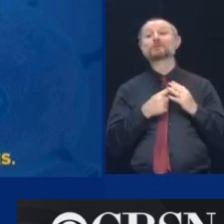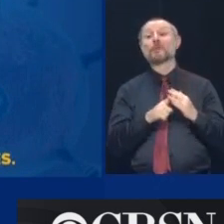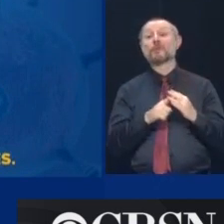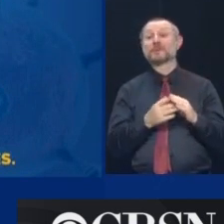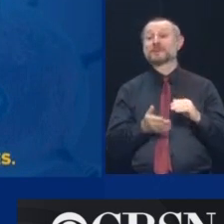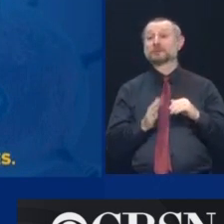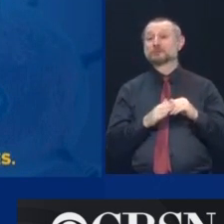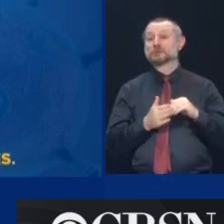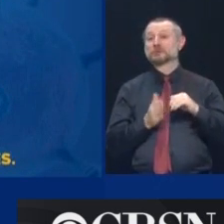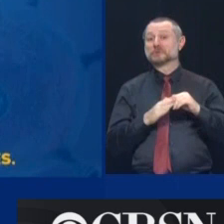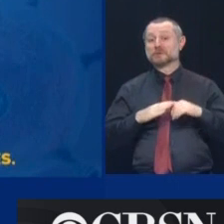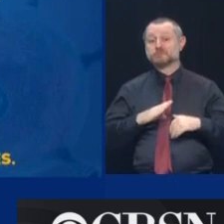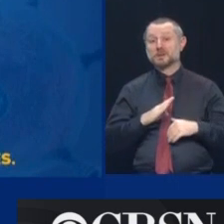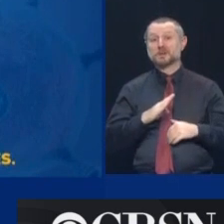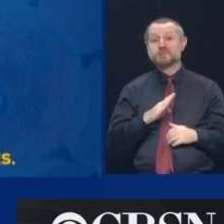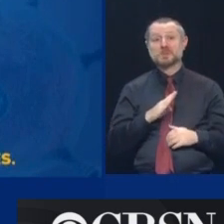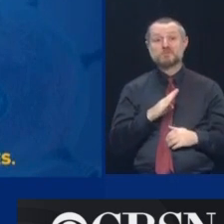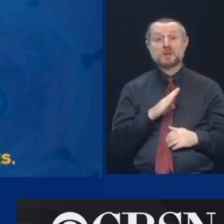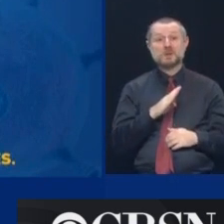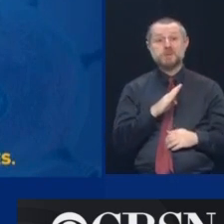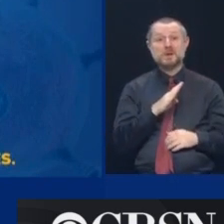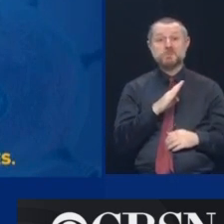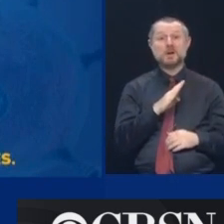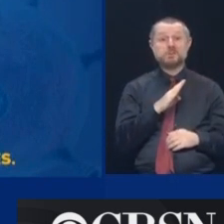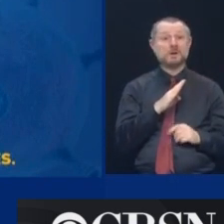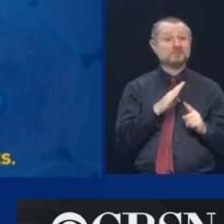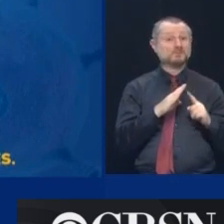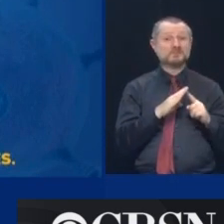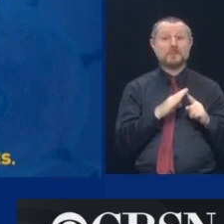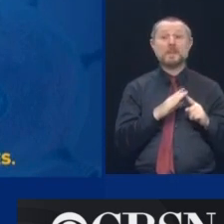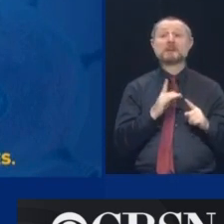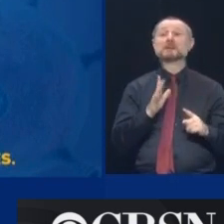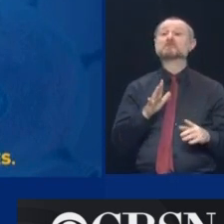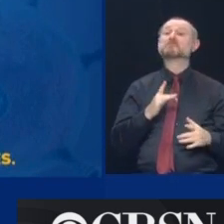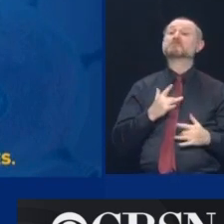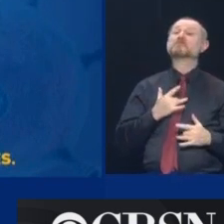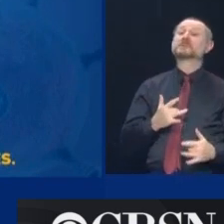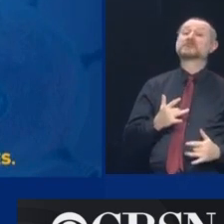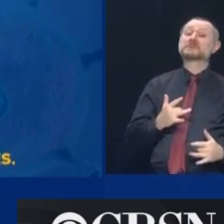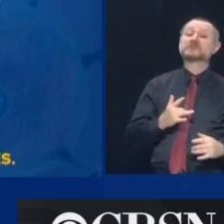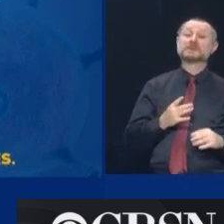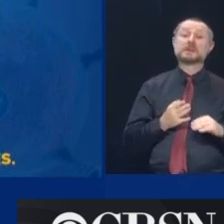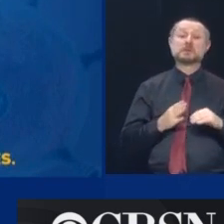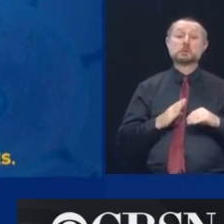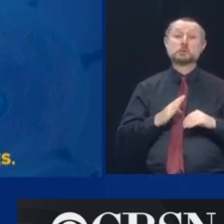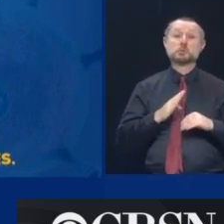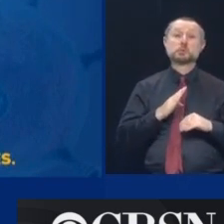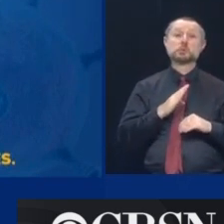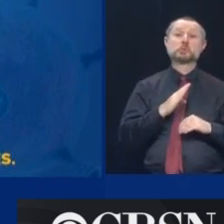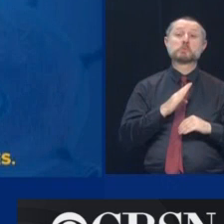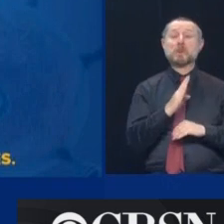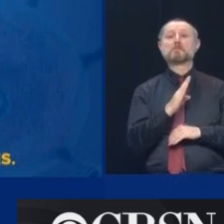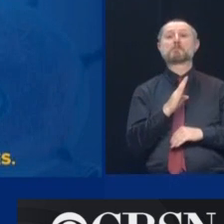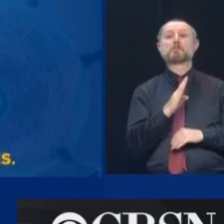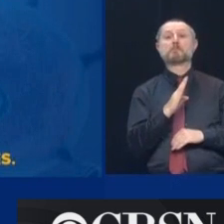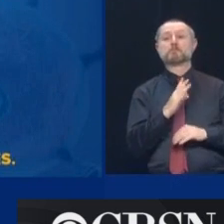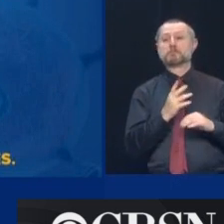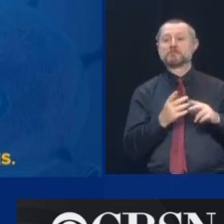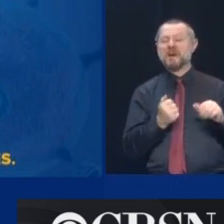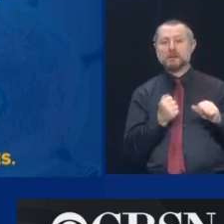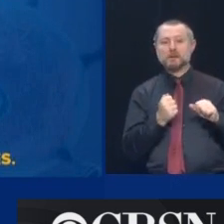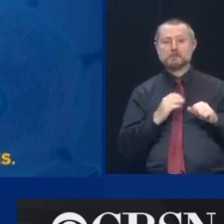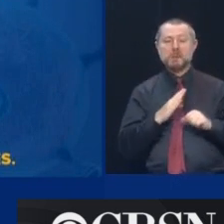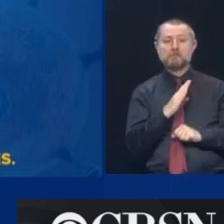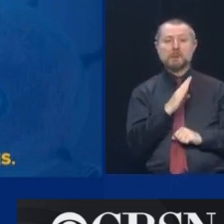increasing, the increases form a line. The line goes up quickly, goes